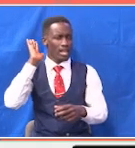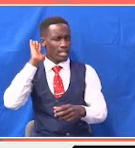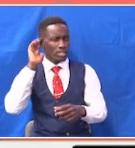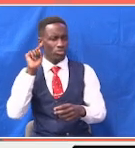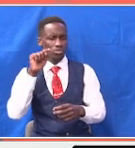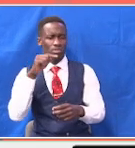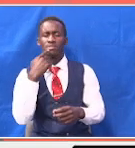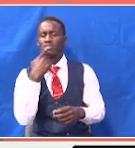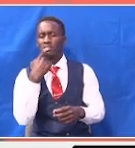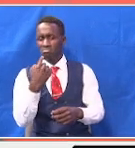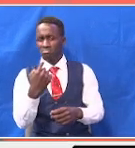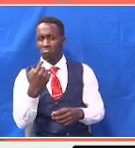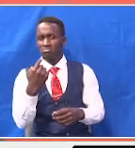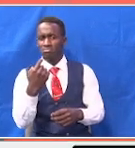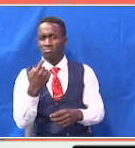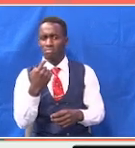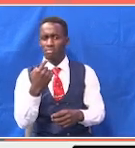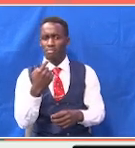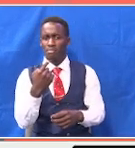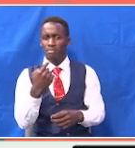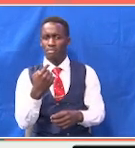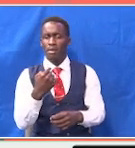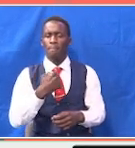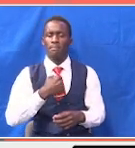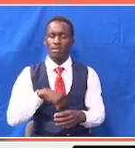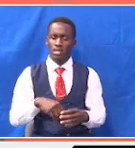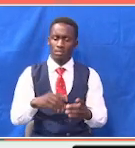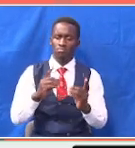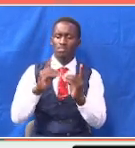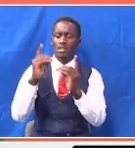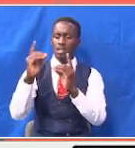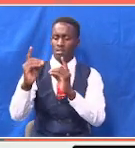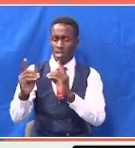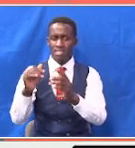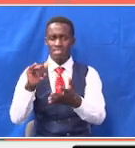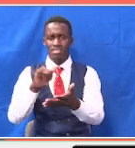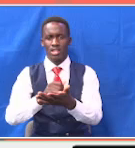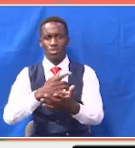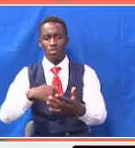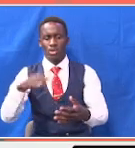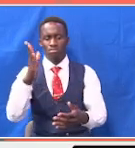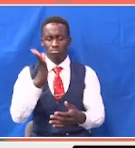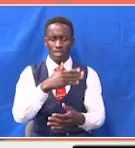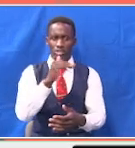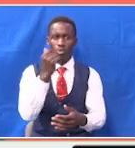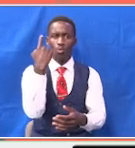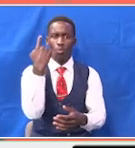say, I hereby direct that we cancel one of the